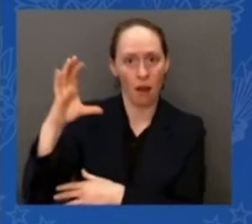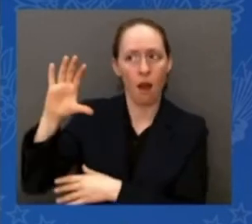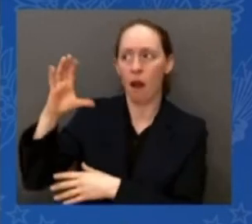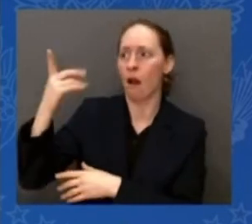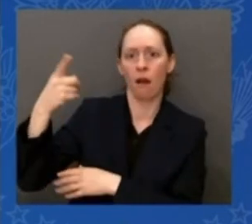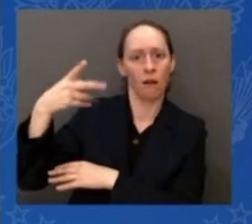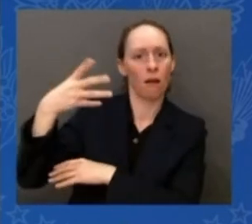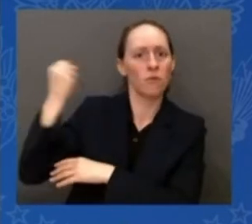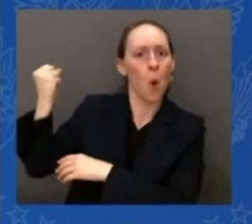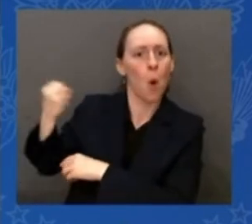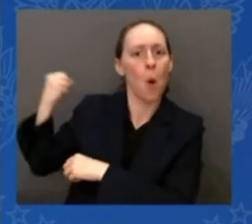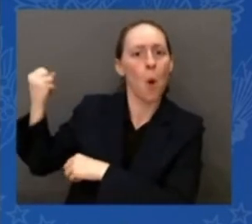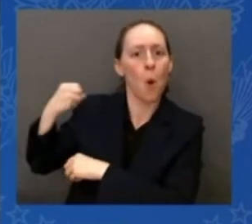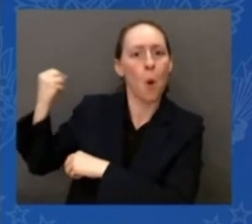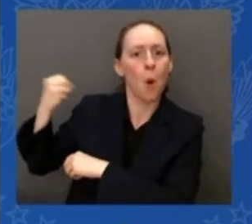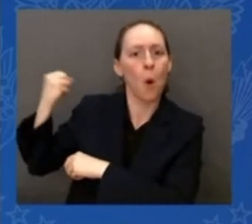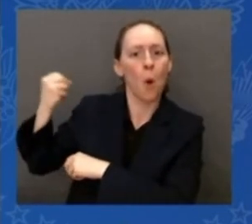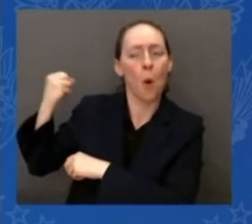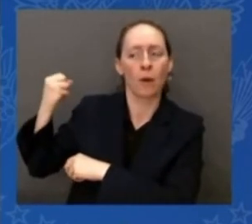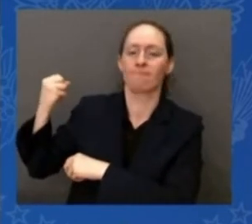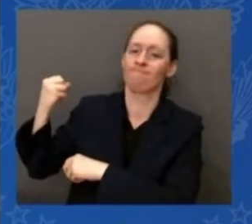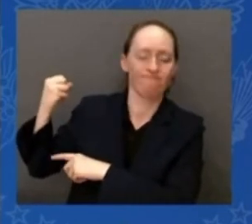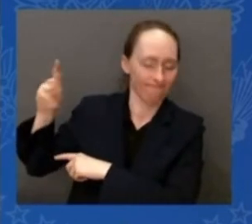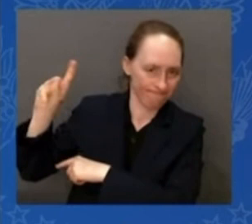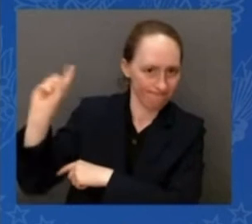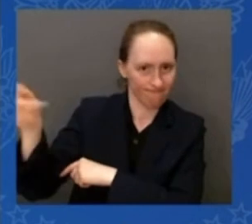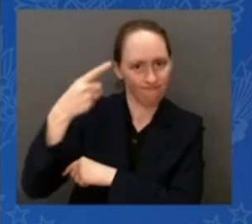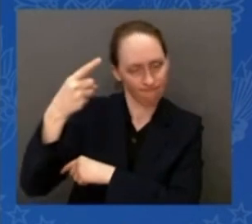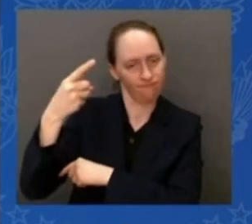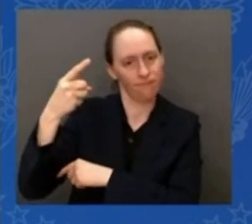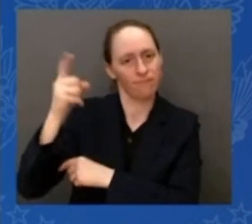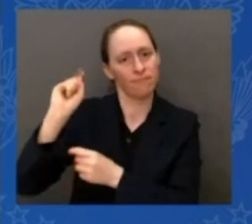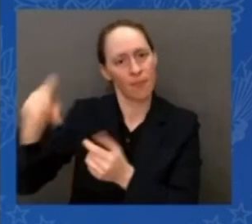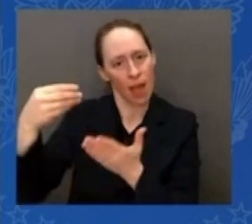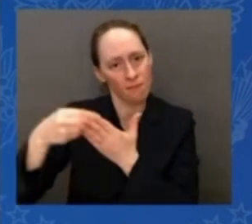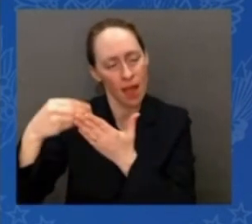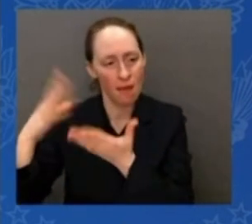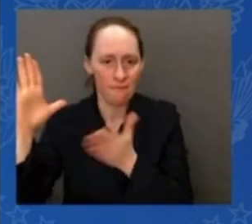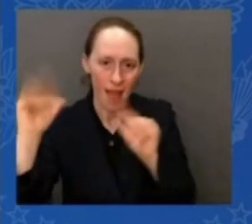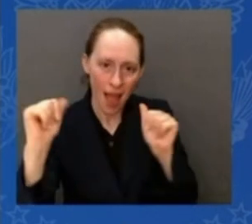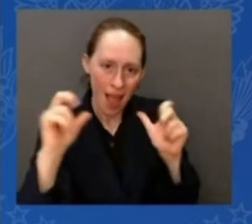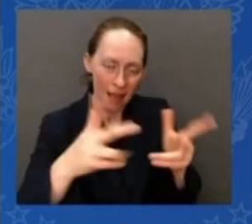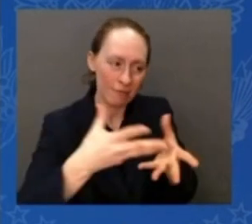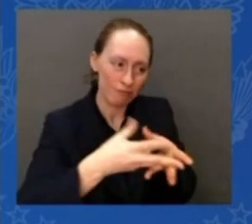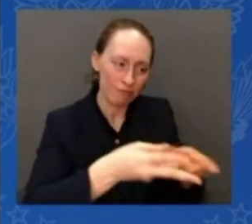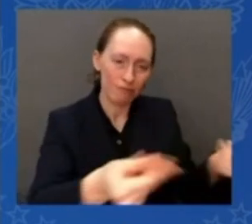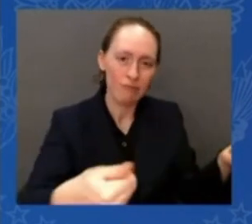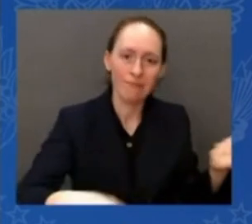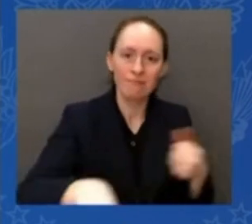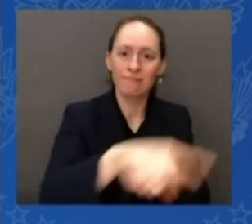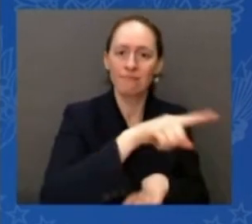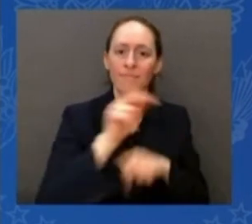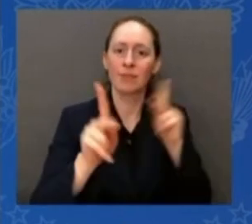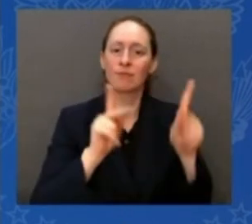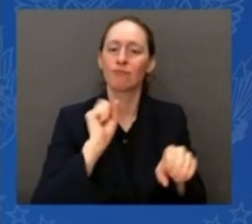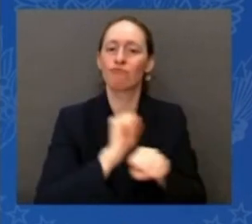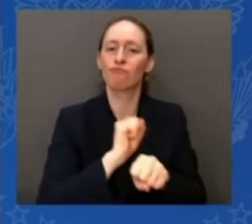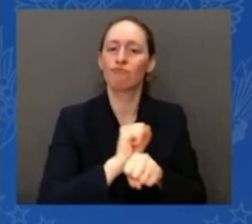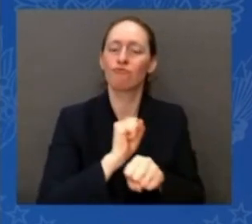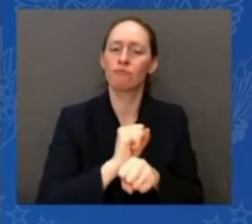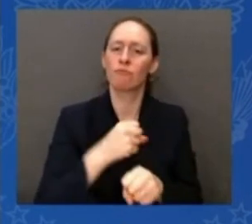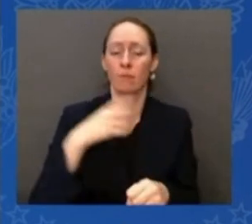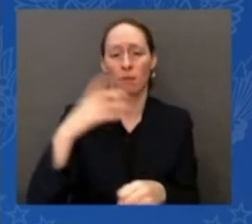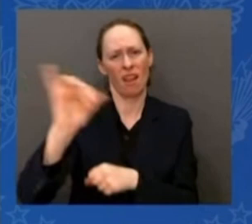335,000 workers, I should say. And he made sure employees understand the National Labor Relations Act, again, didn't say we should allow unions, said we should